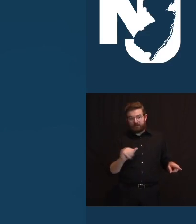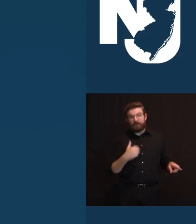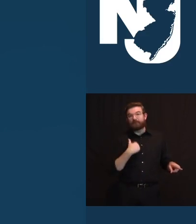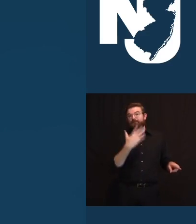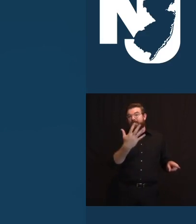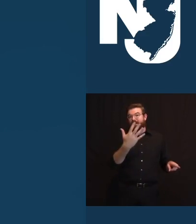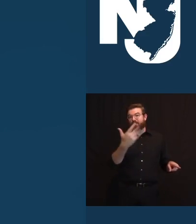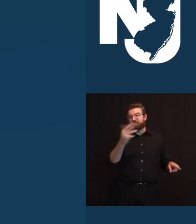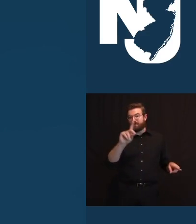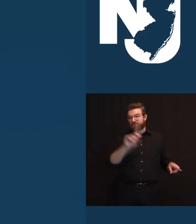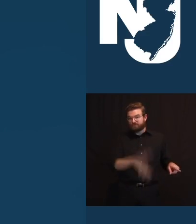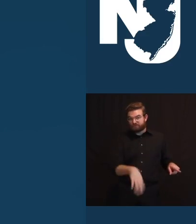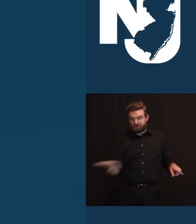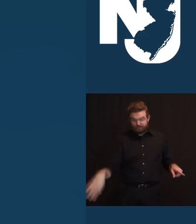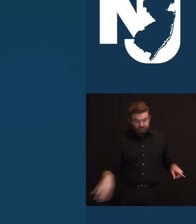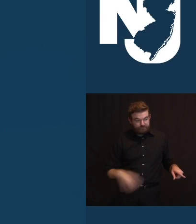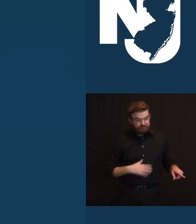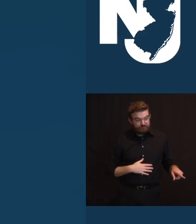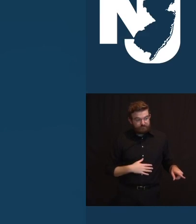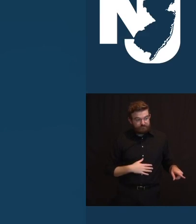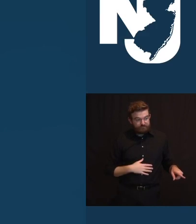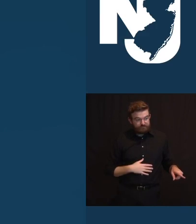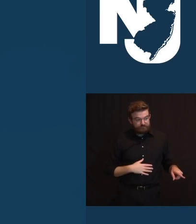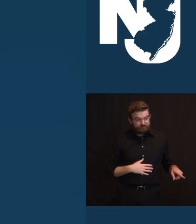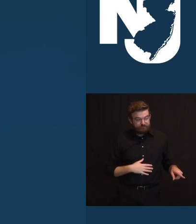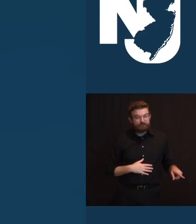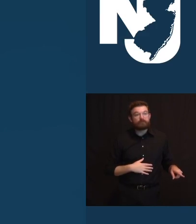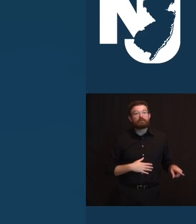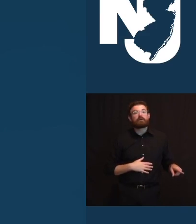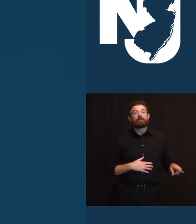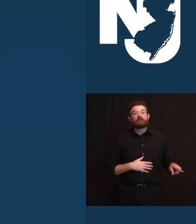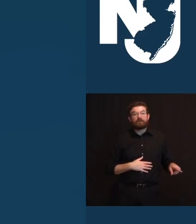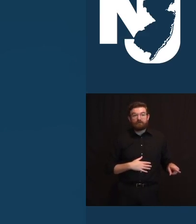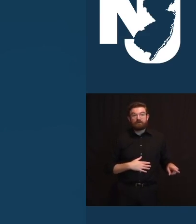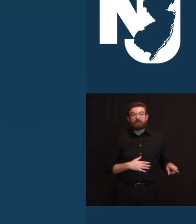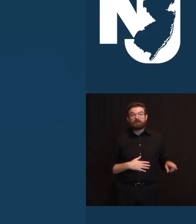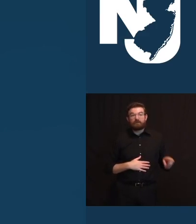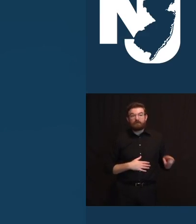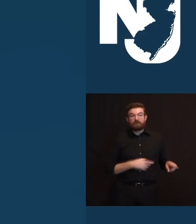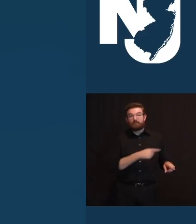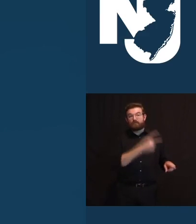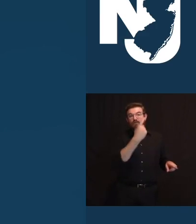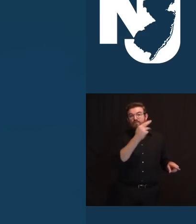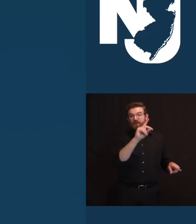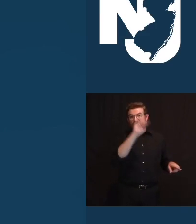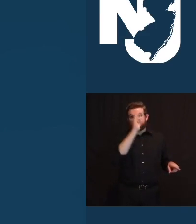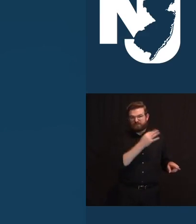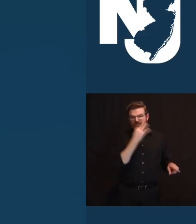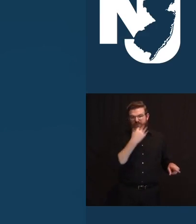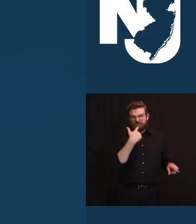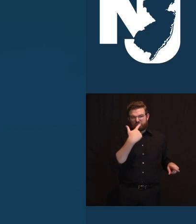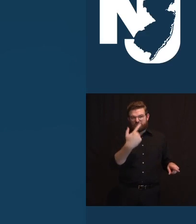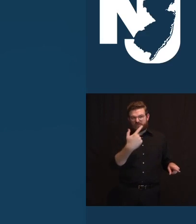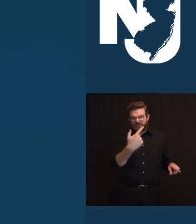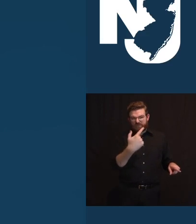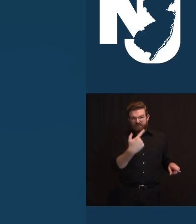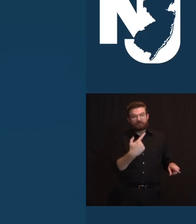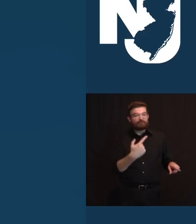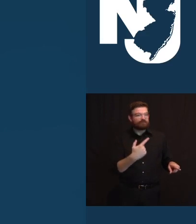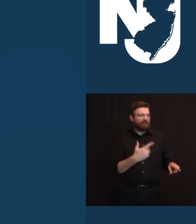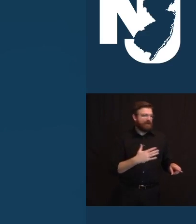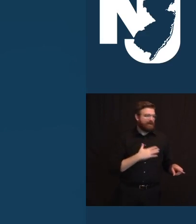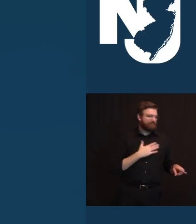who will turn 21 on September 21. Happy early birthday, Joey. Numerous nieces and nephews and countless friends. God bless